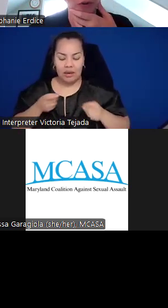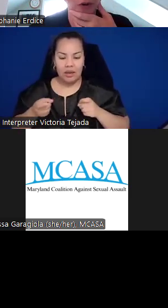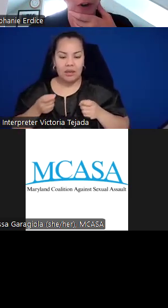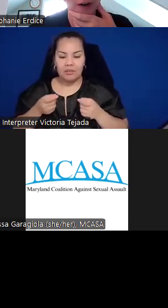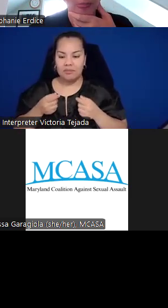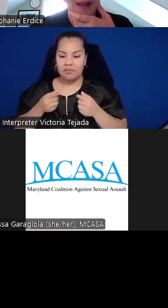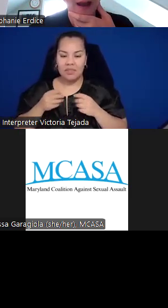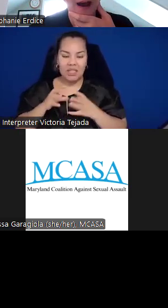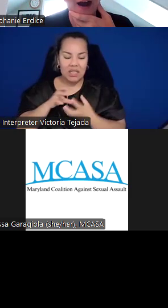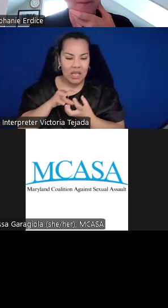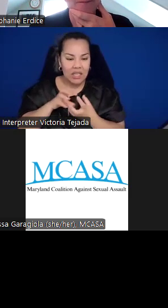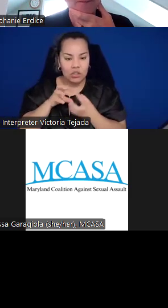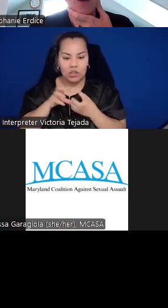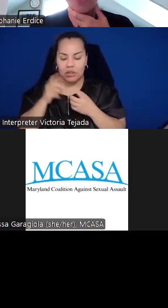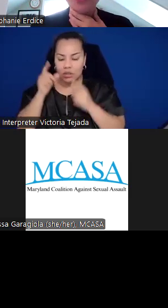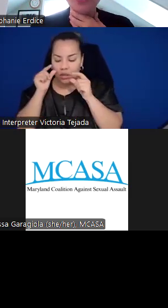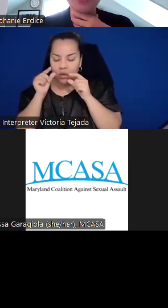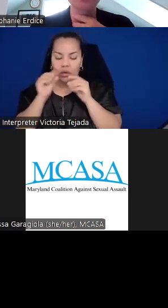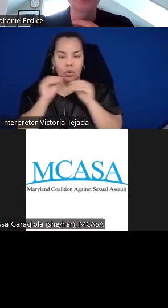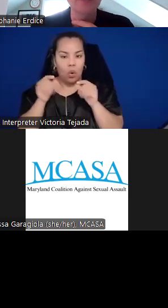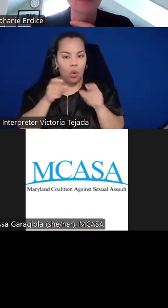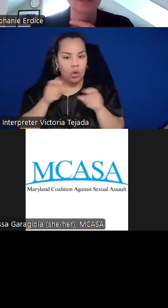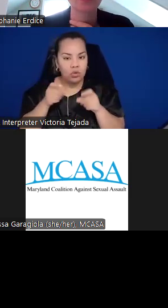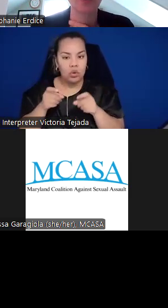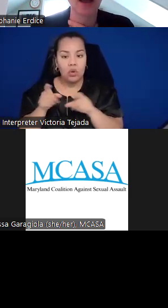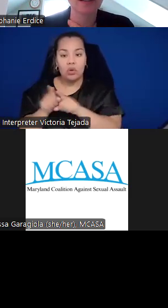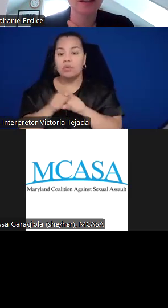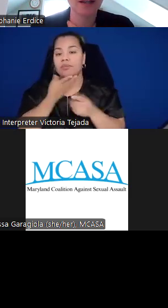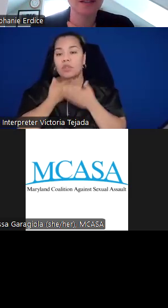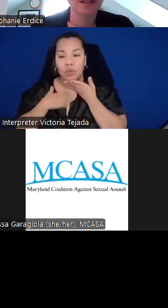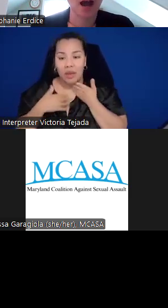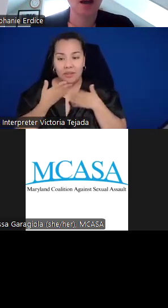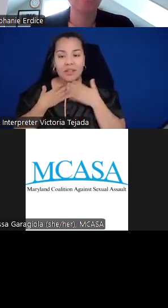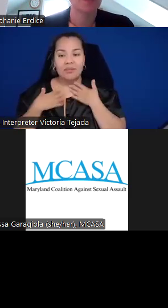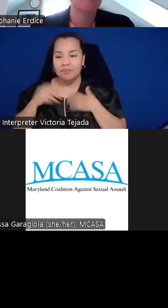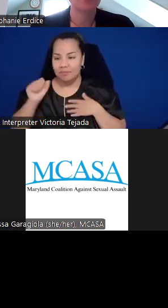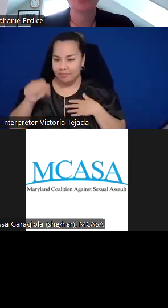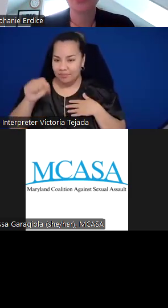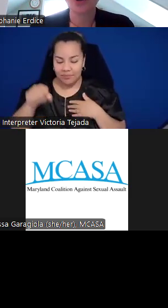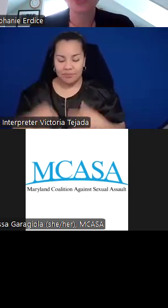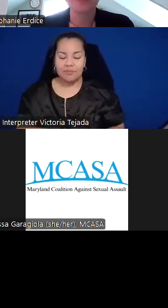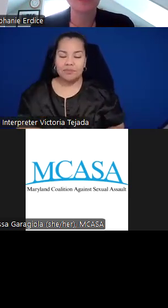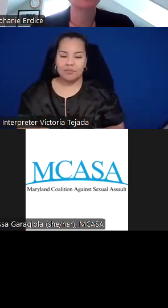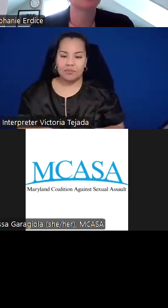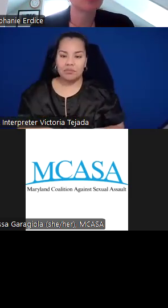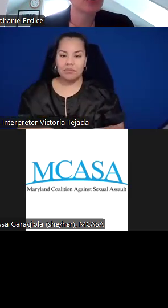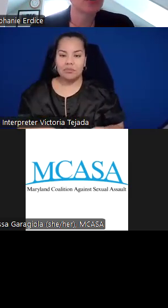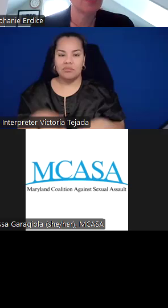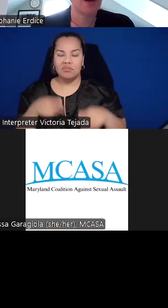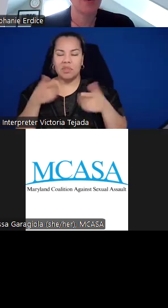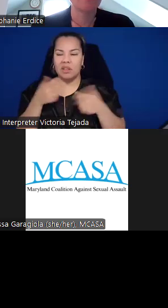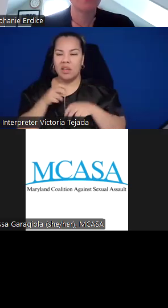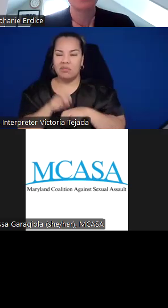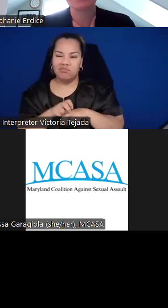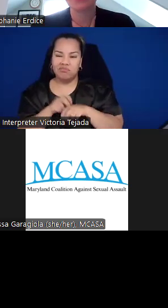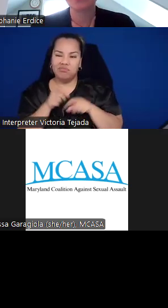no control over. Also starts craving things. So excellent. Being lethargic, less